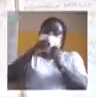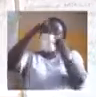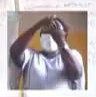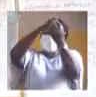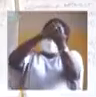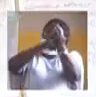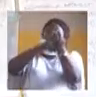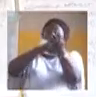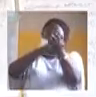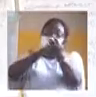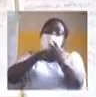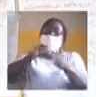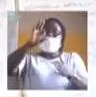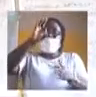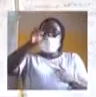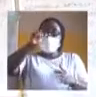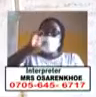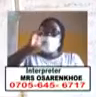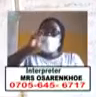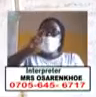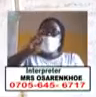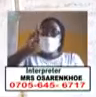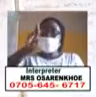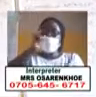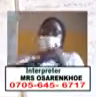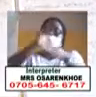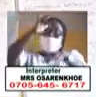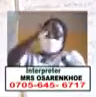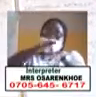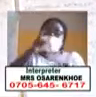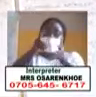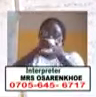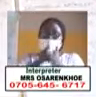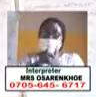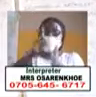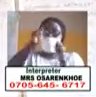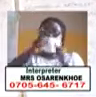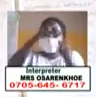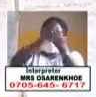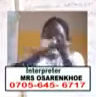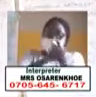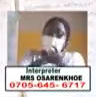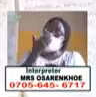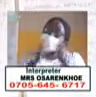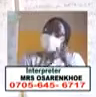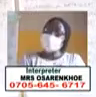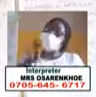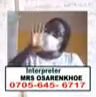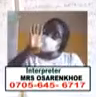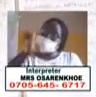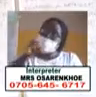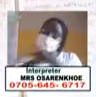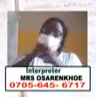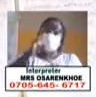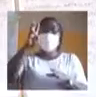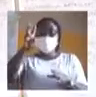5 or 6 factors would do. When you try to impress on the examiner by listing over 10 factors, you may